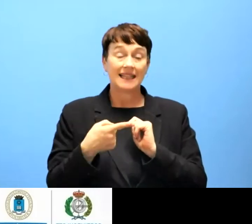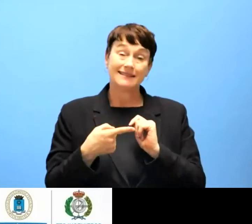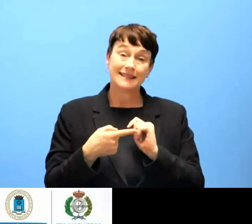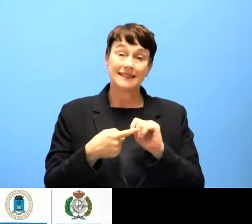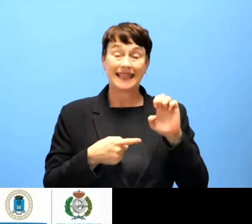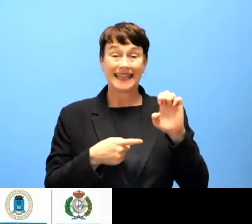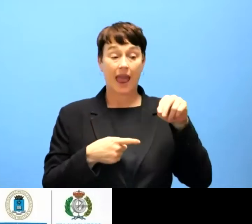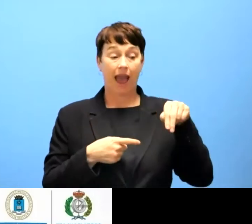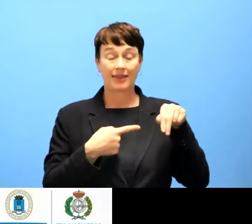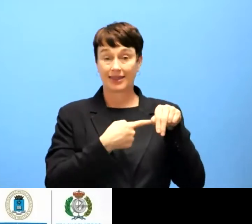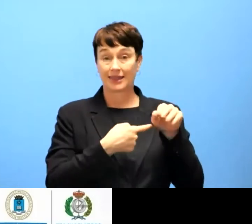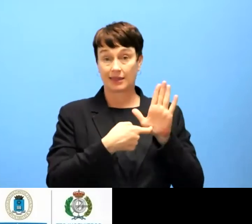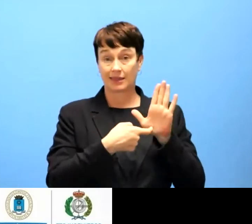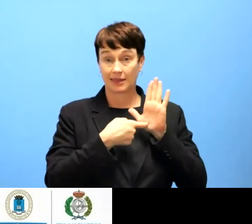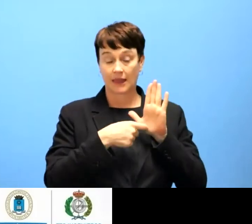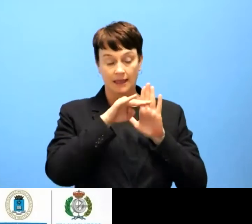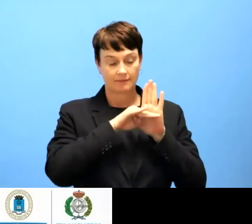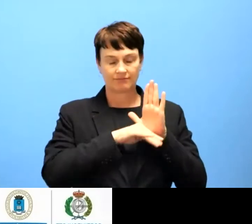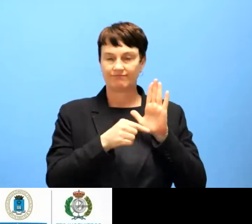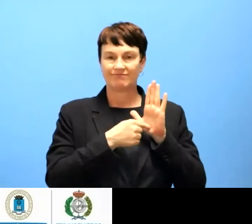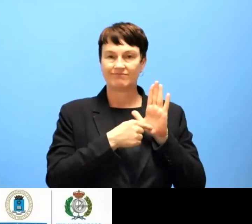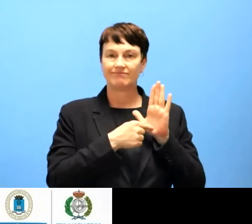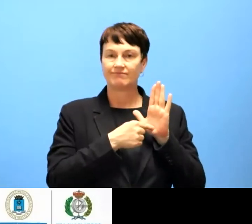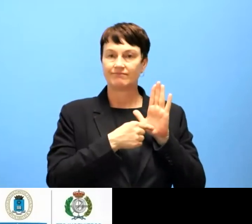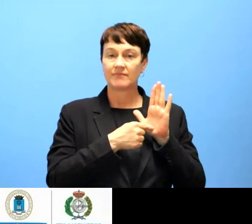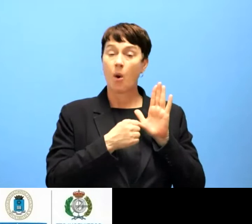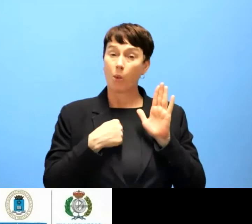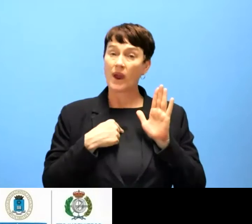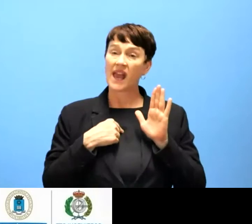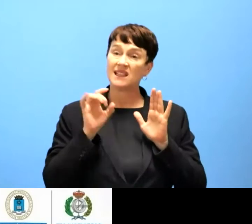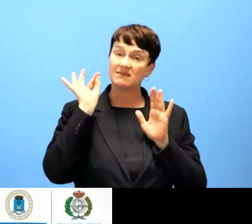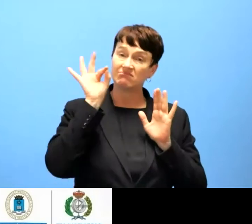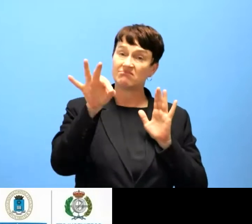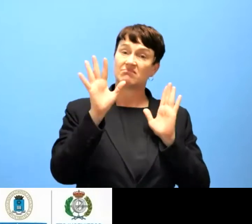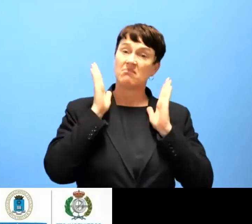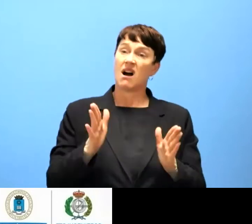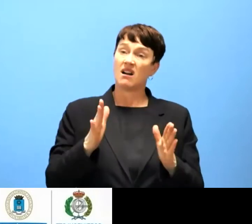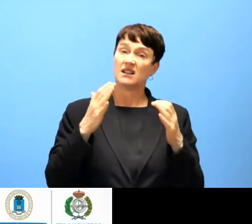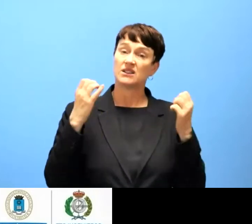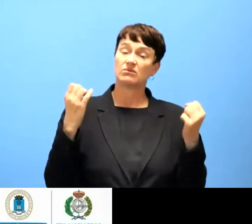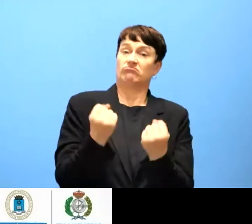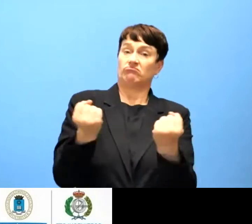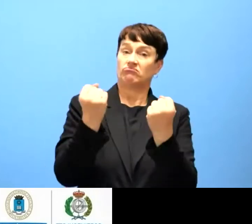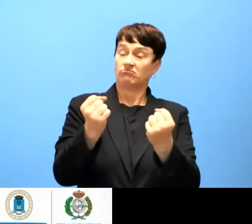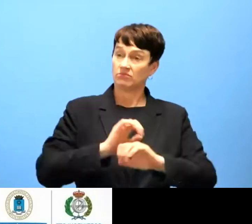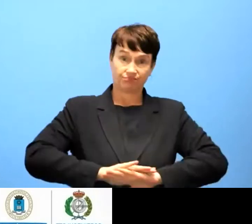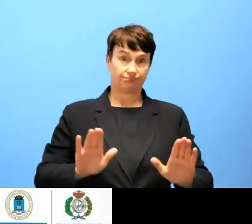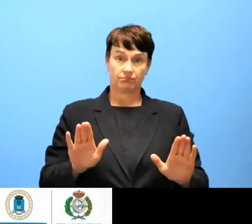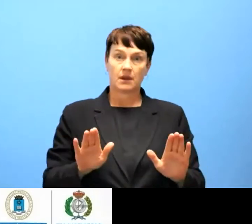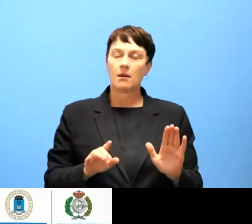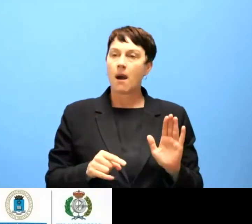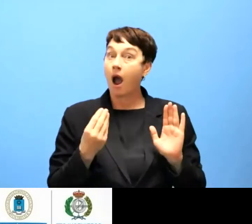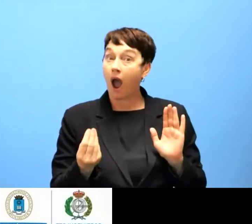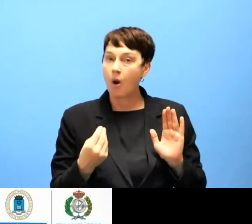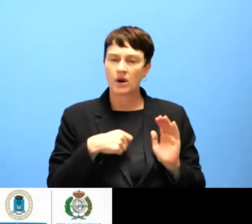technology agnostic. We say what has to happen. We cannot say how. And that's different from